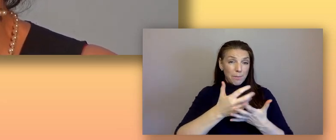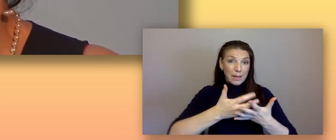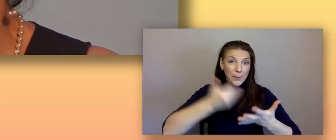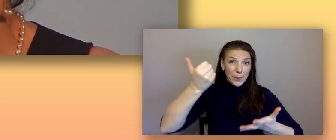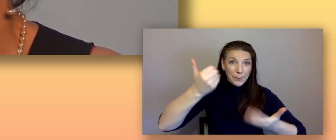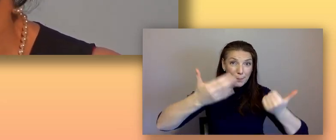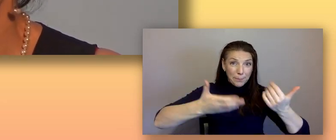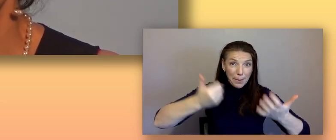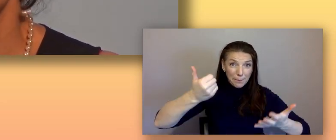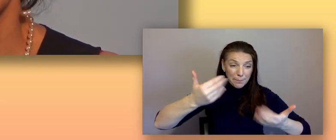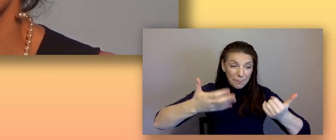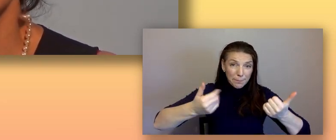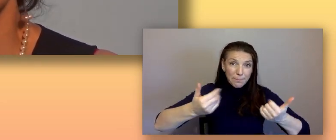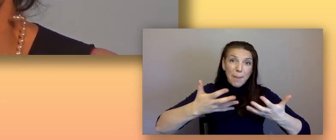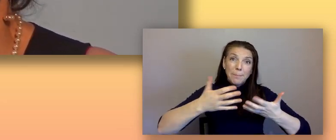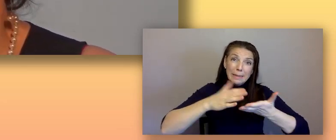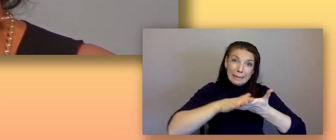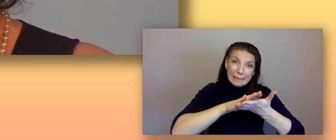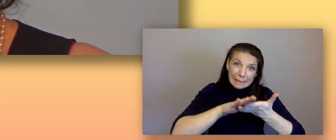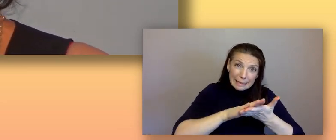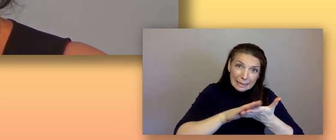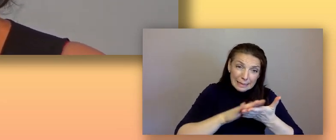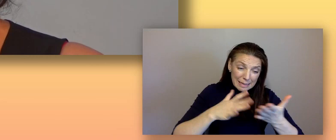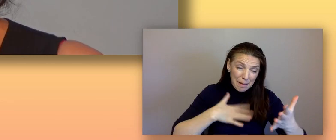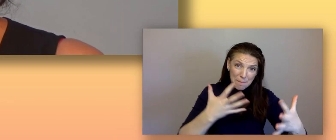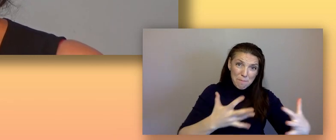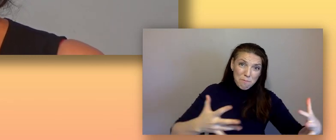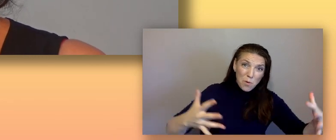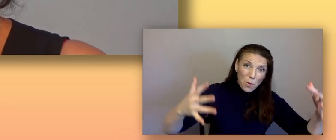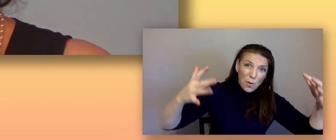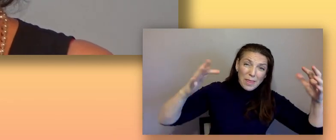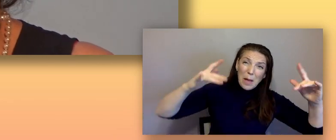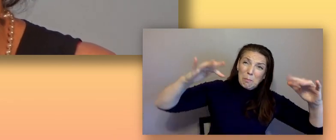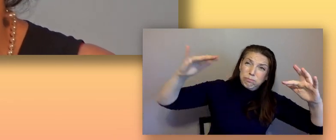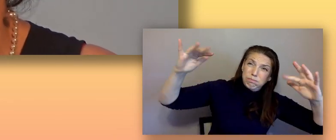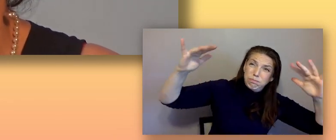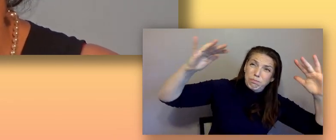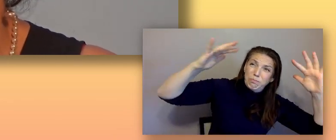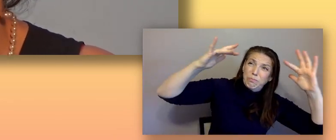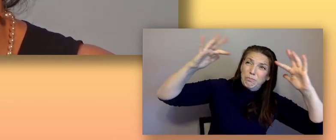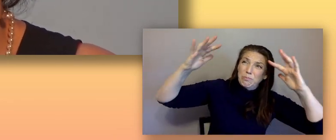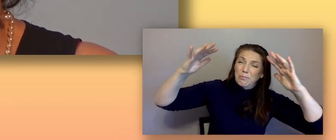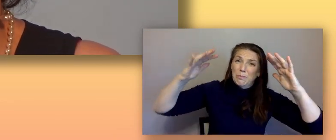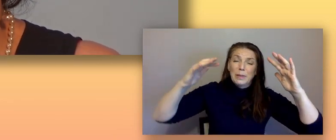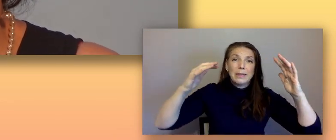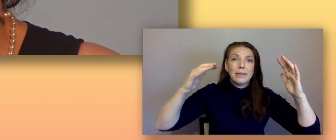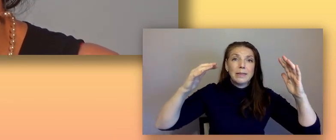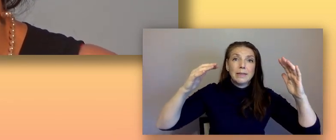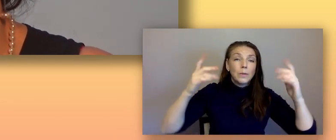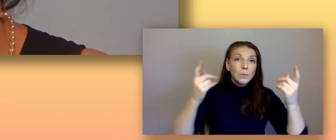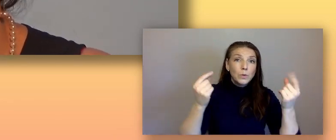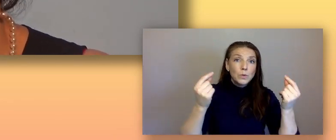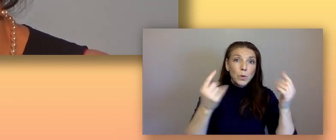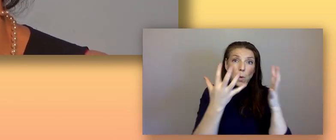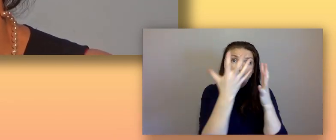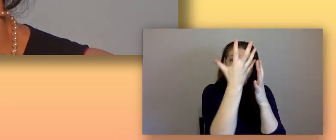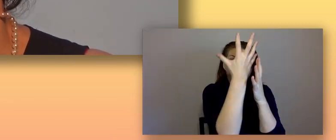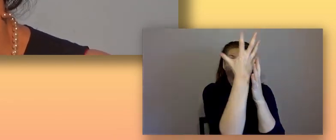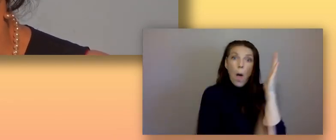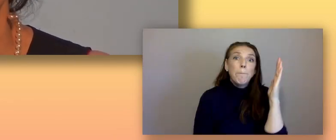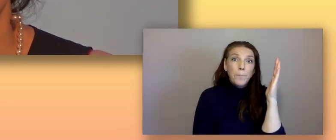Instead of stocking it with metastasizing plants and nibbling little fish, they were going to drain